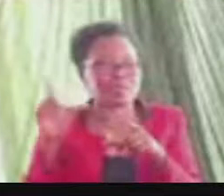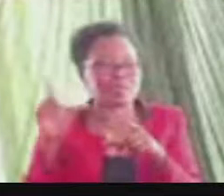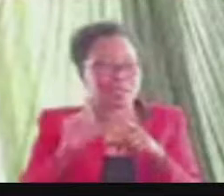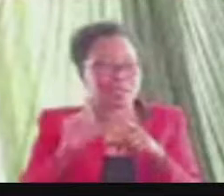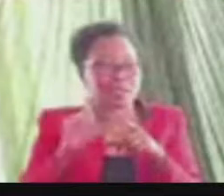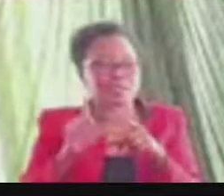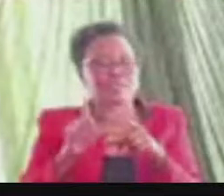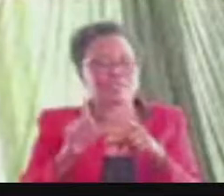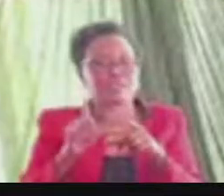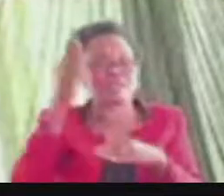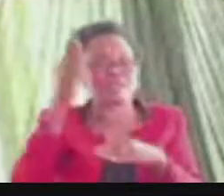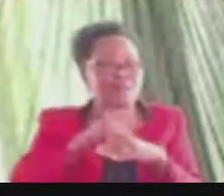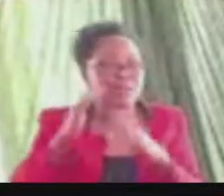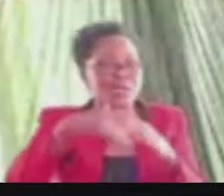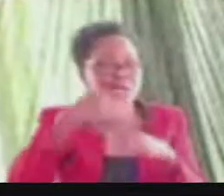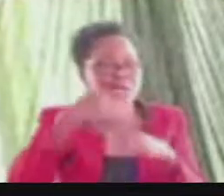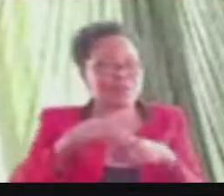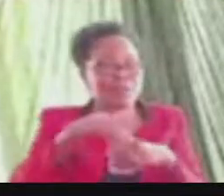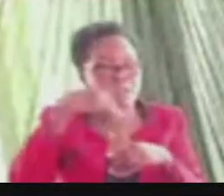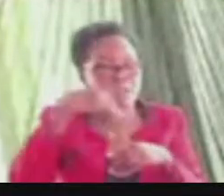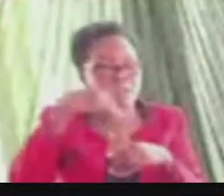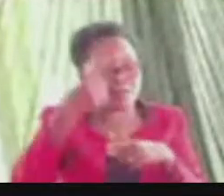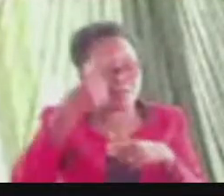expire, because we are using the